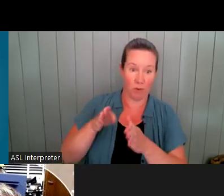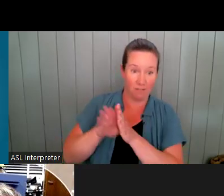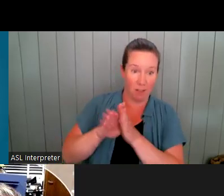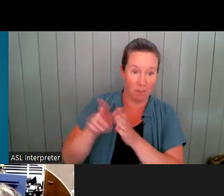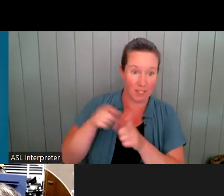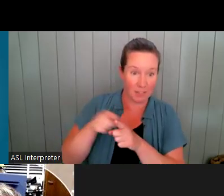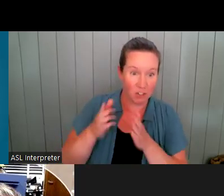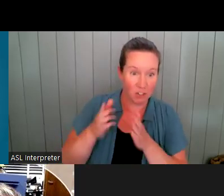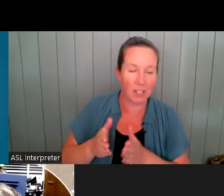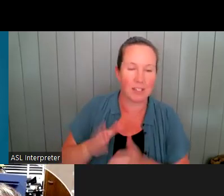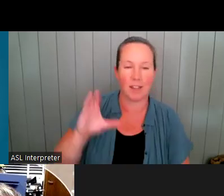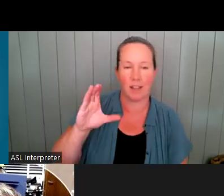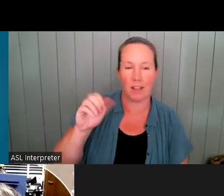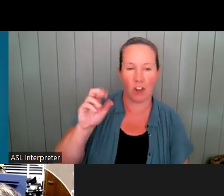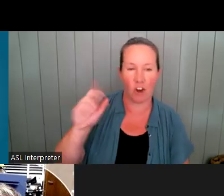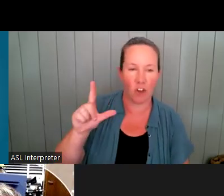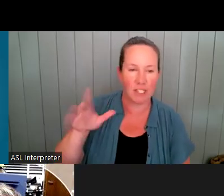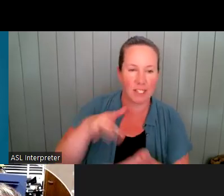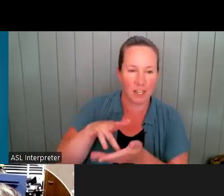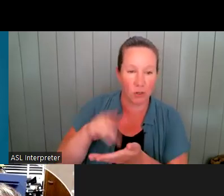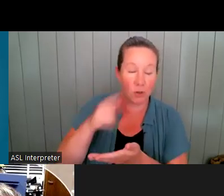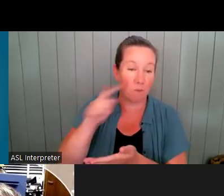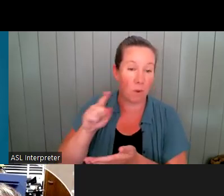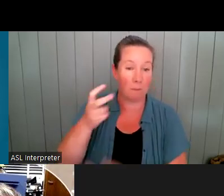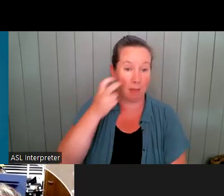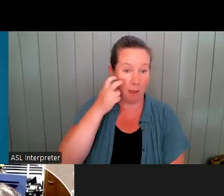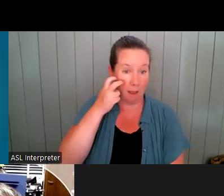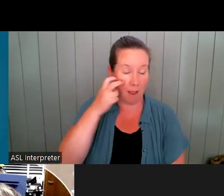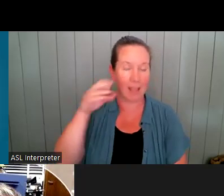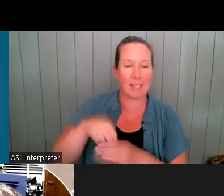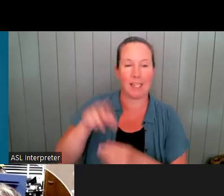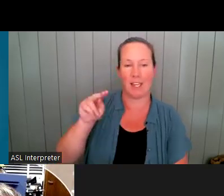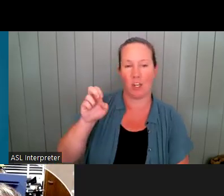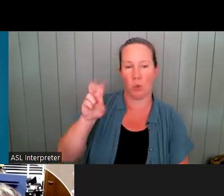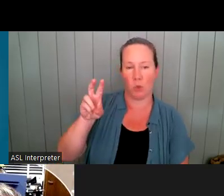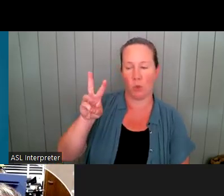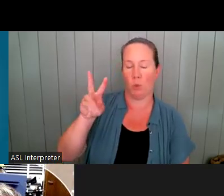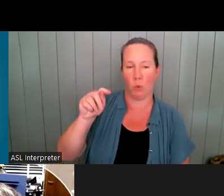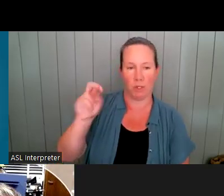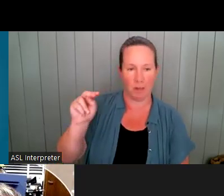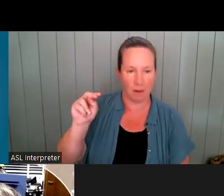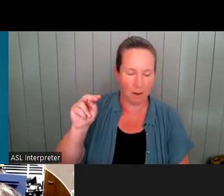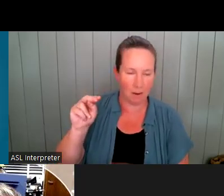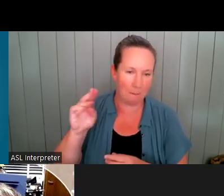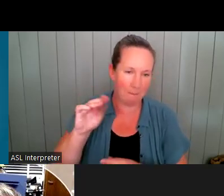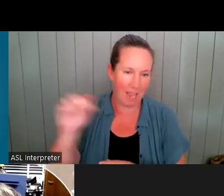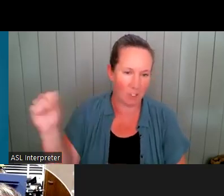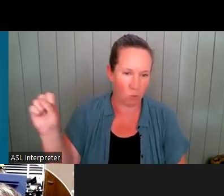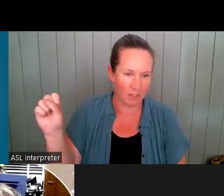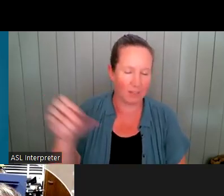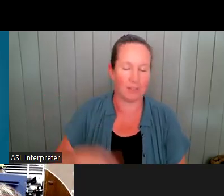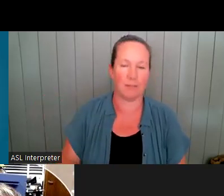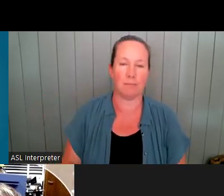at the Carroll Center for the Blind in Newton, Massachusetts. I am a Caucasian